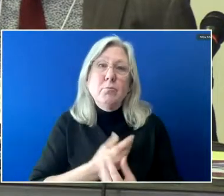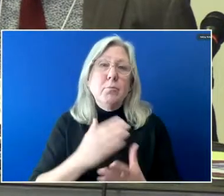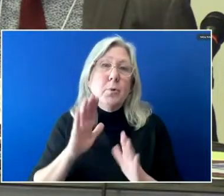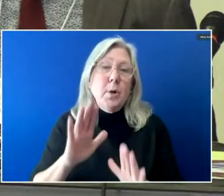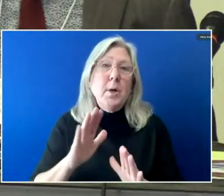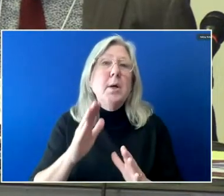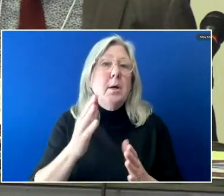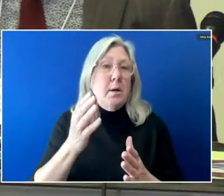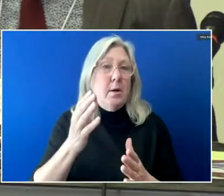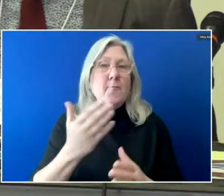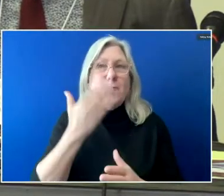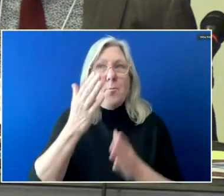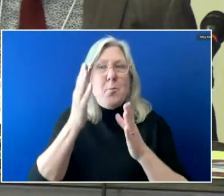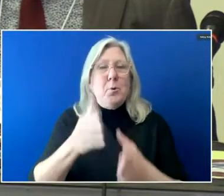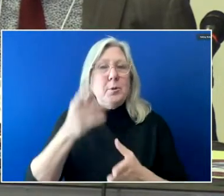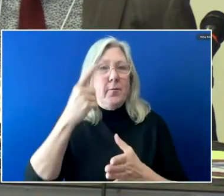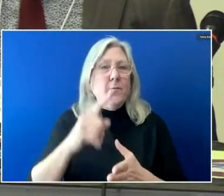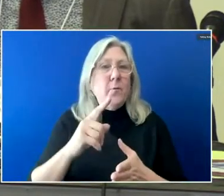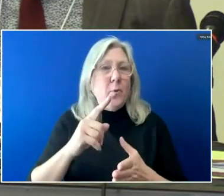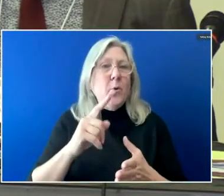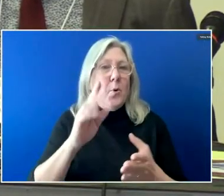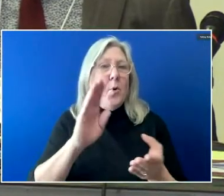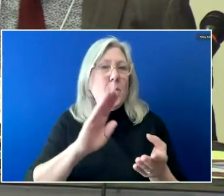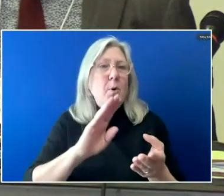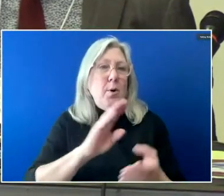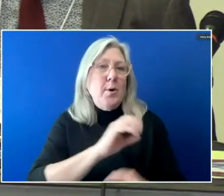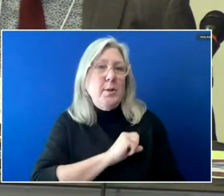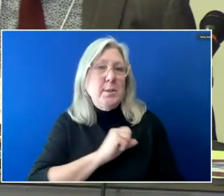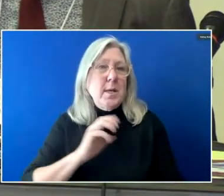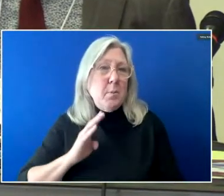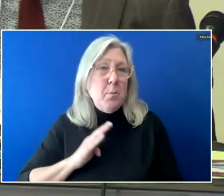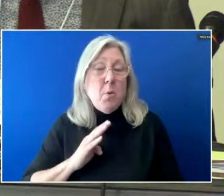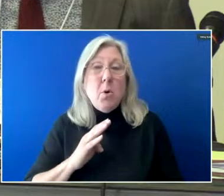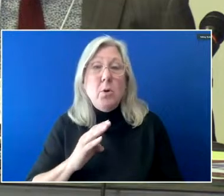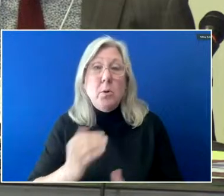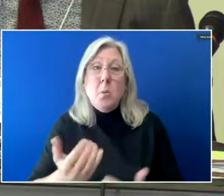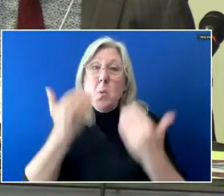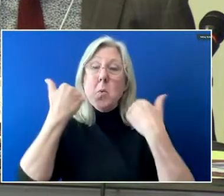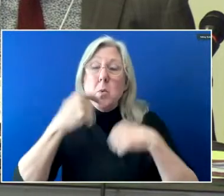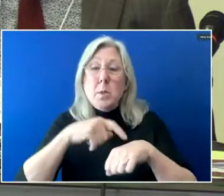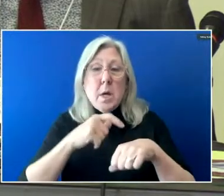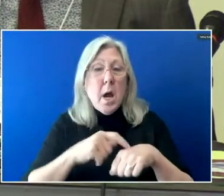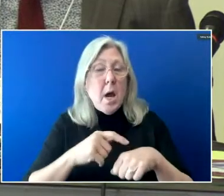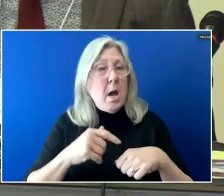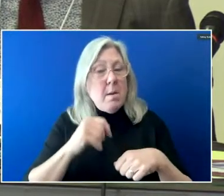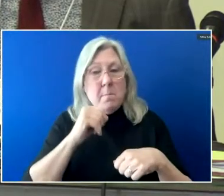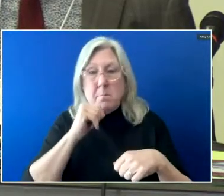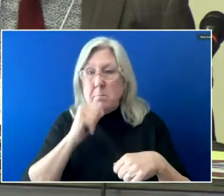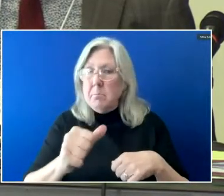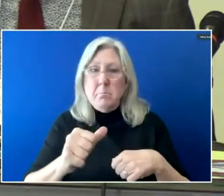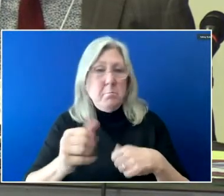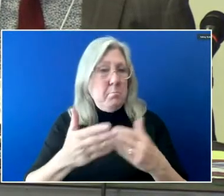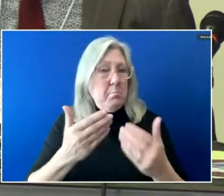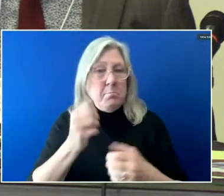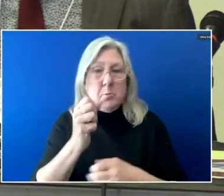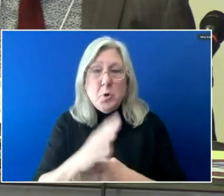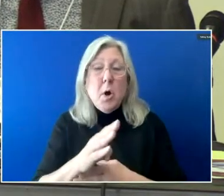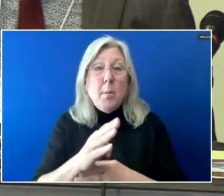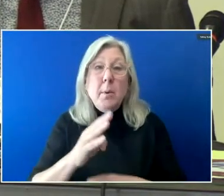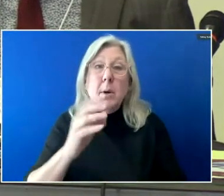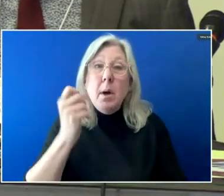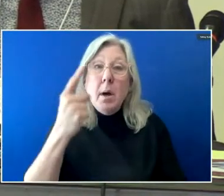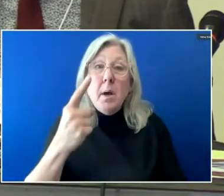a timec consuming pains taking job and please remember that it is not a job it is a volunteer